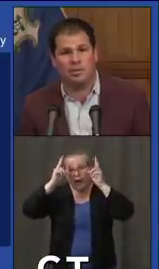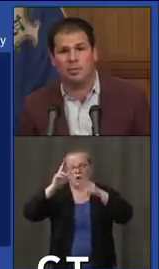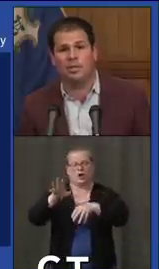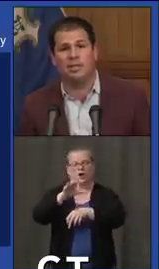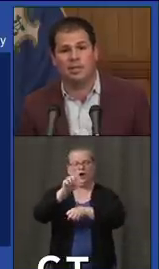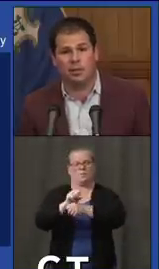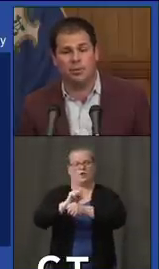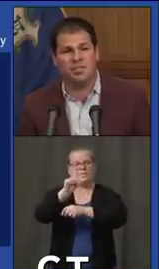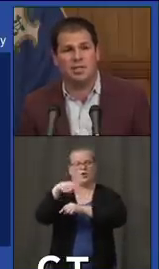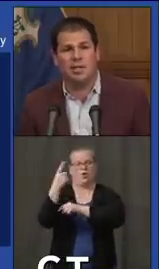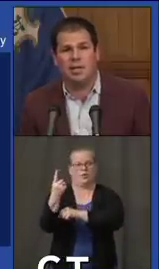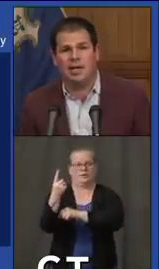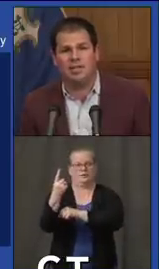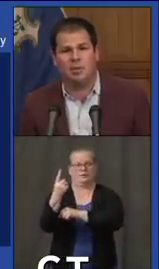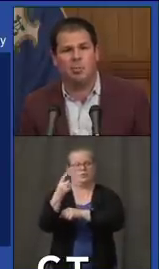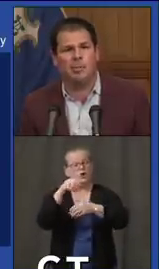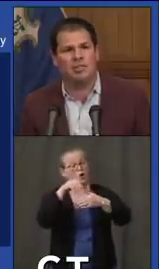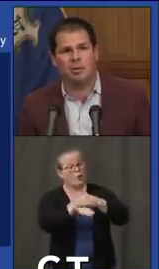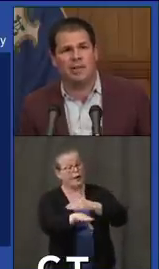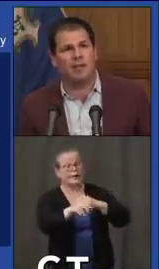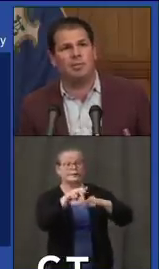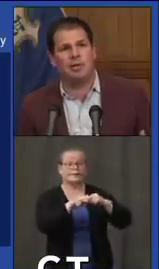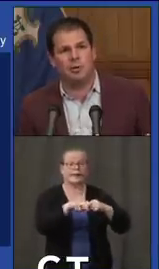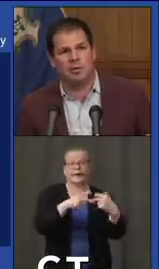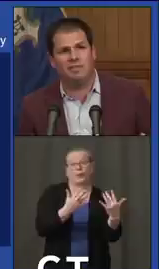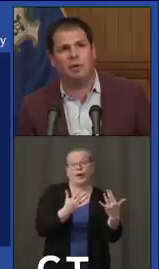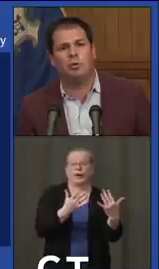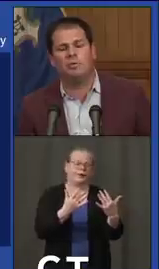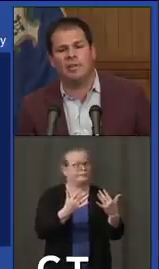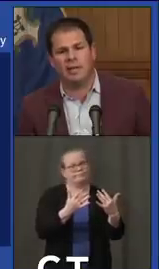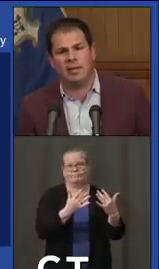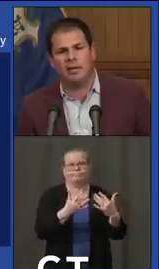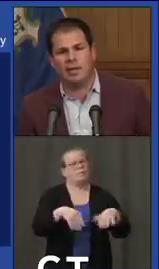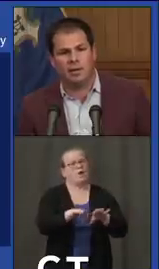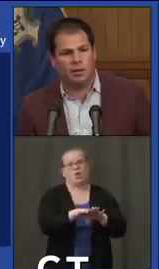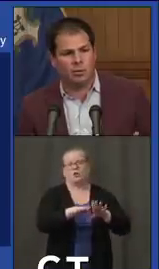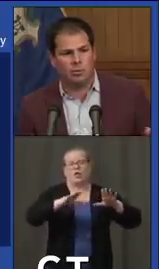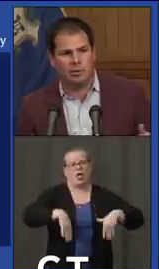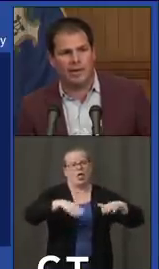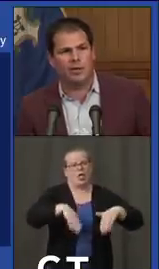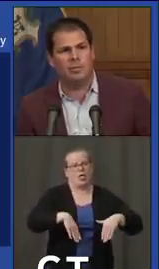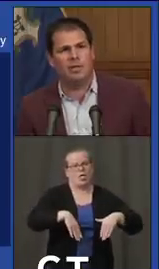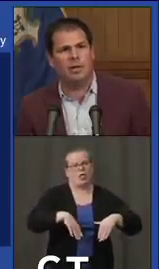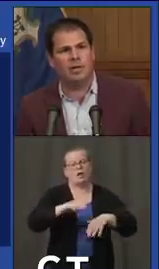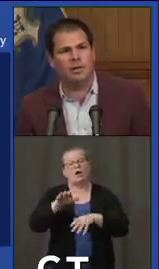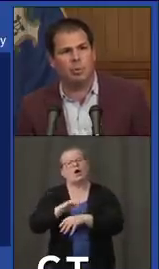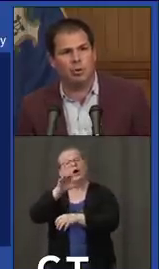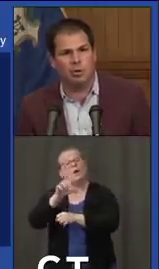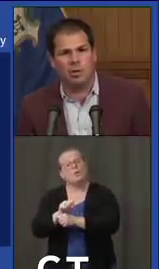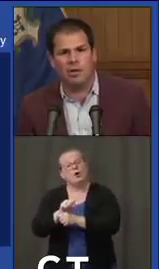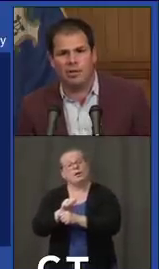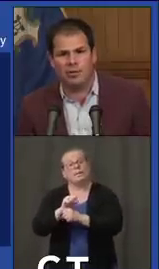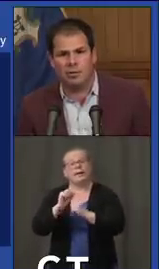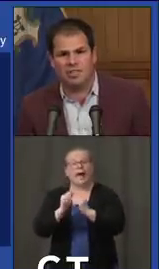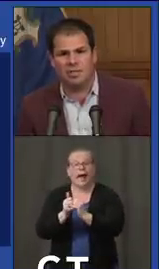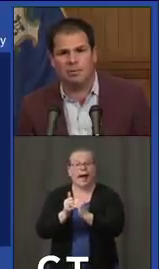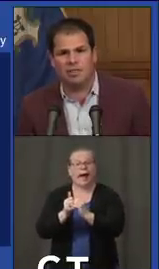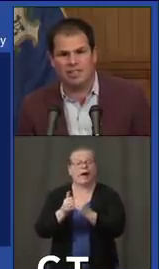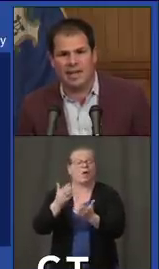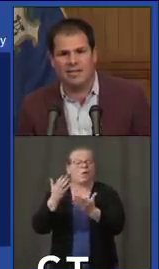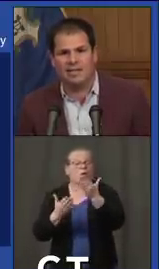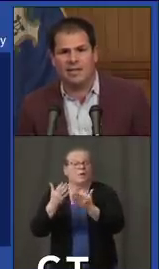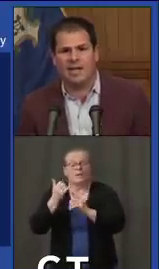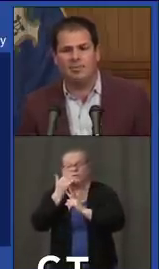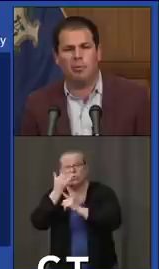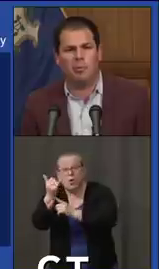going to be completely closed. So appointments only, that can be done over the phone, over the internet, or that could be a clipboard on the door, as simple